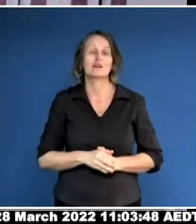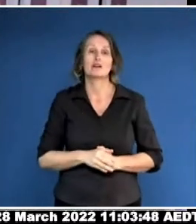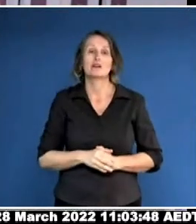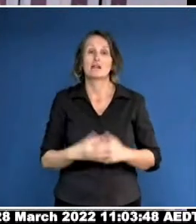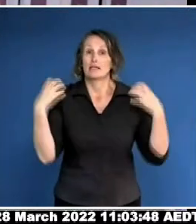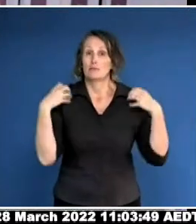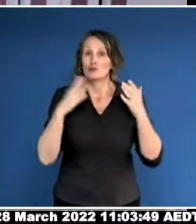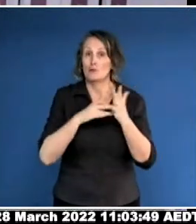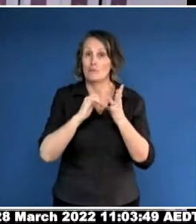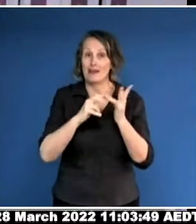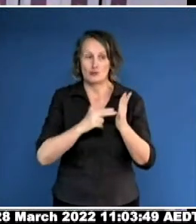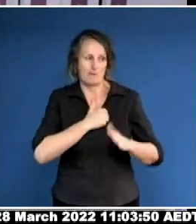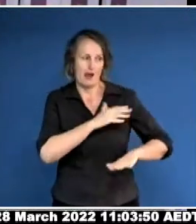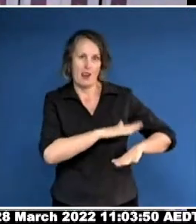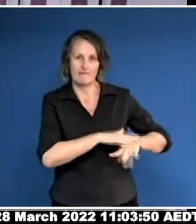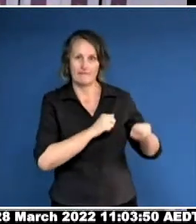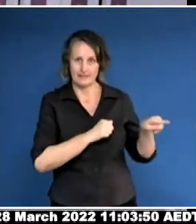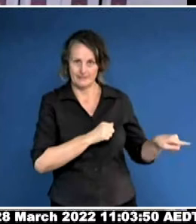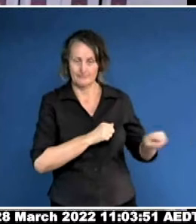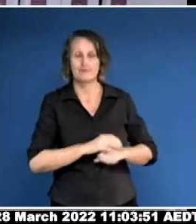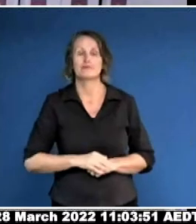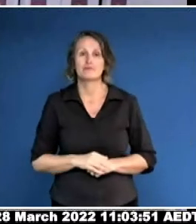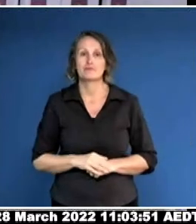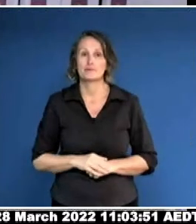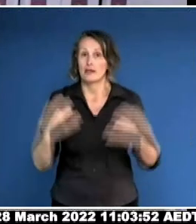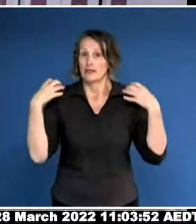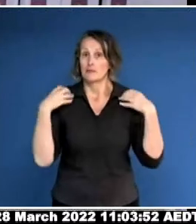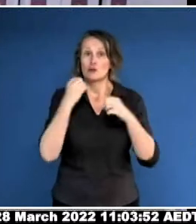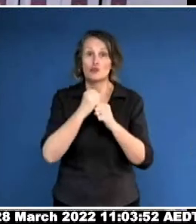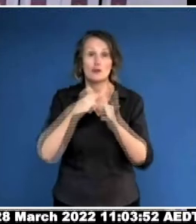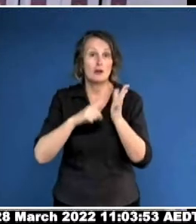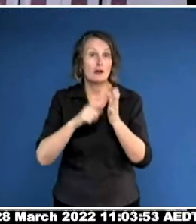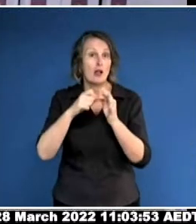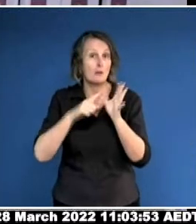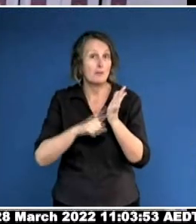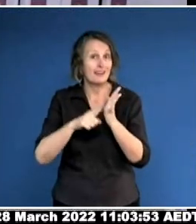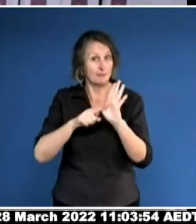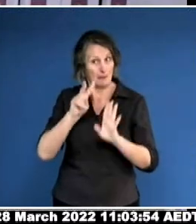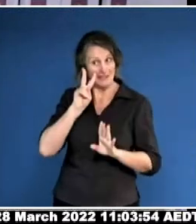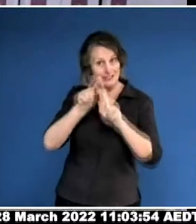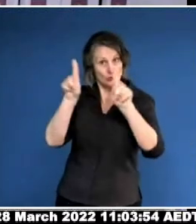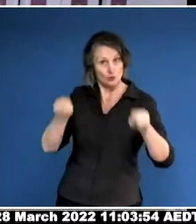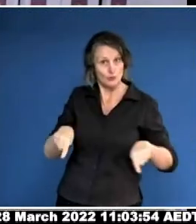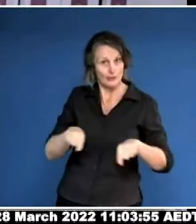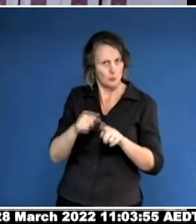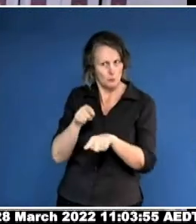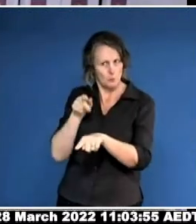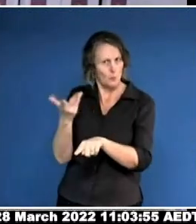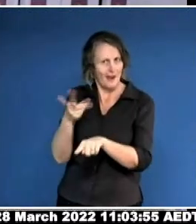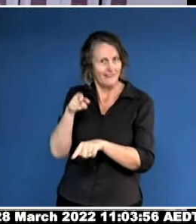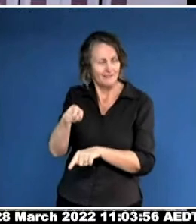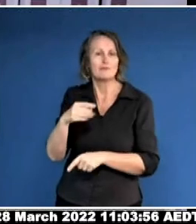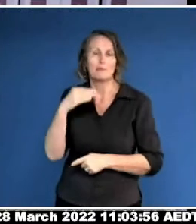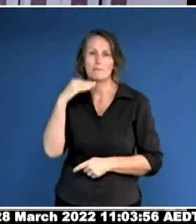left. And Commissioner Galbally, I think you can see on the screen, I hope you can, is joining the hearing